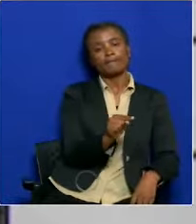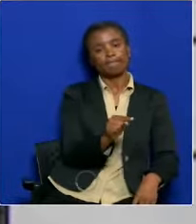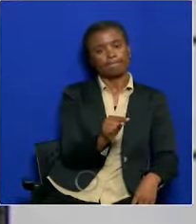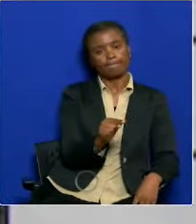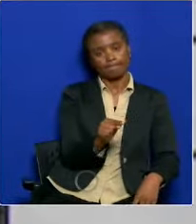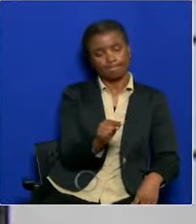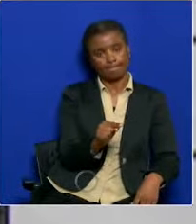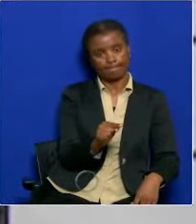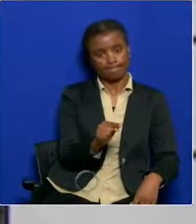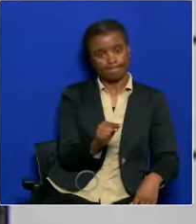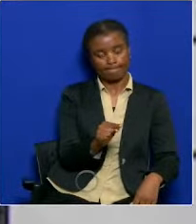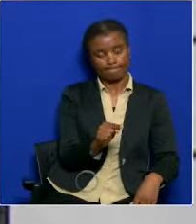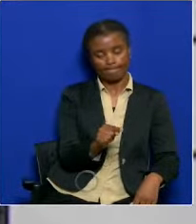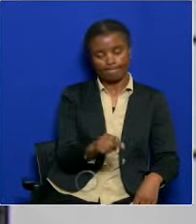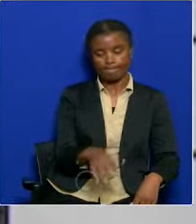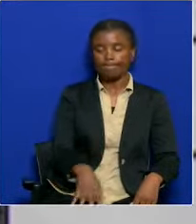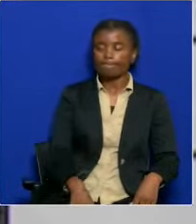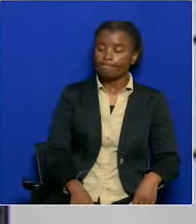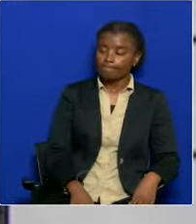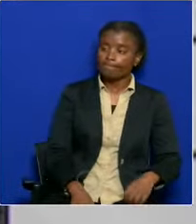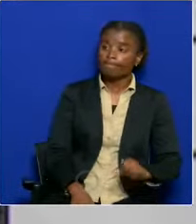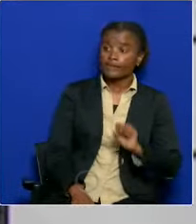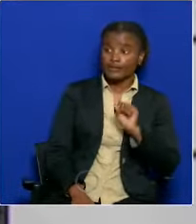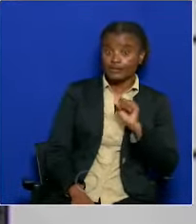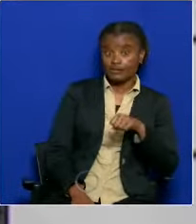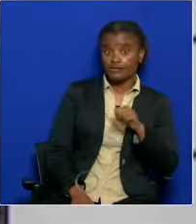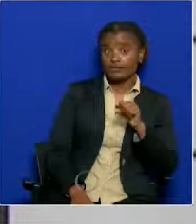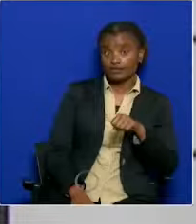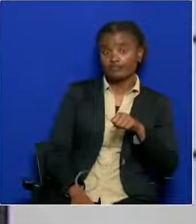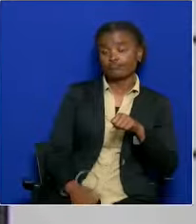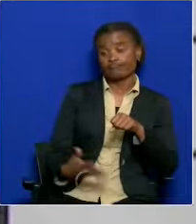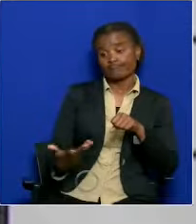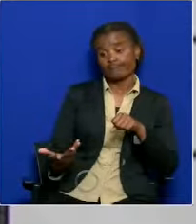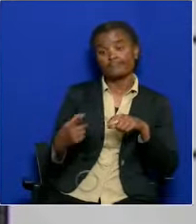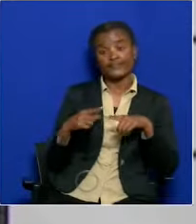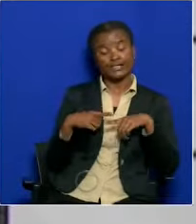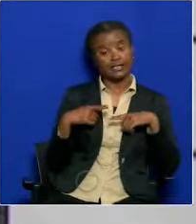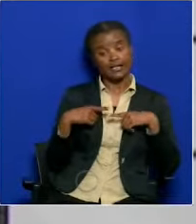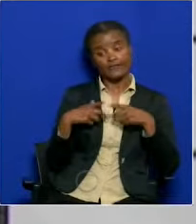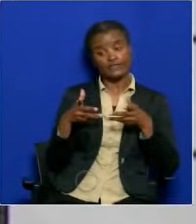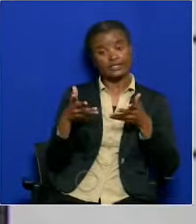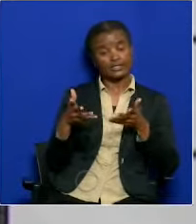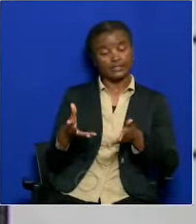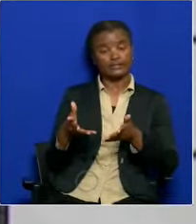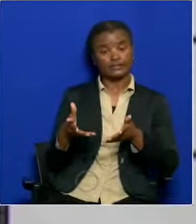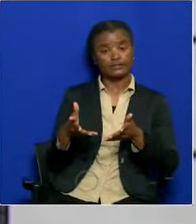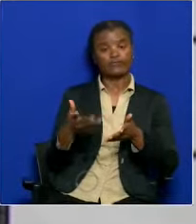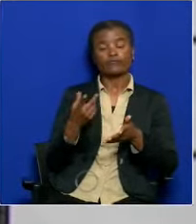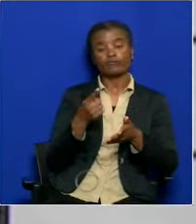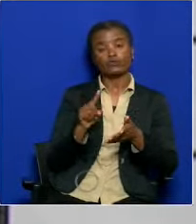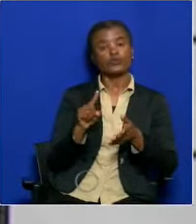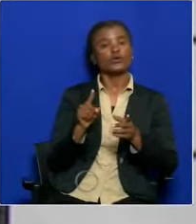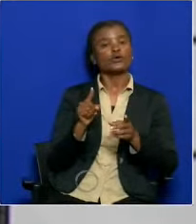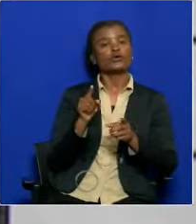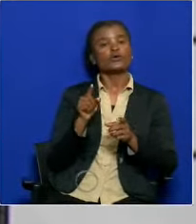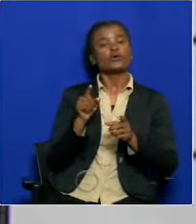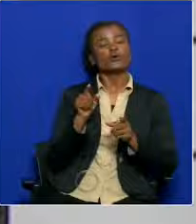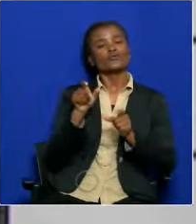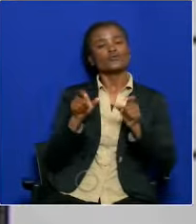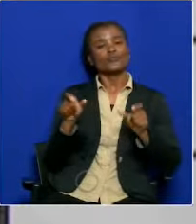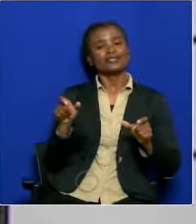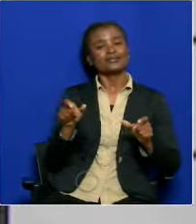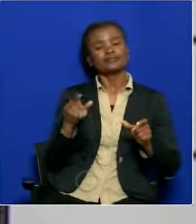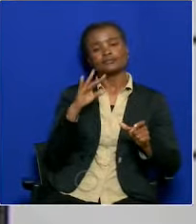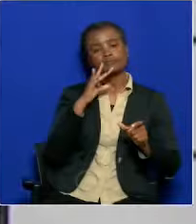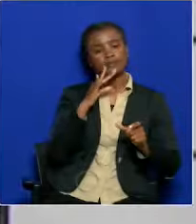Yeah, unfortunately, that is how life goes with human beings. You make mistakes. Okay. So I can't